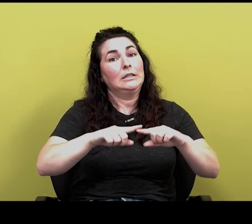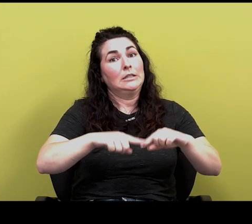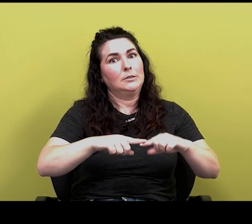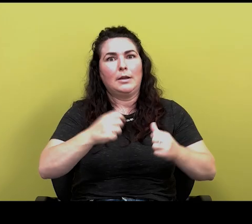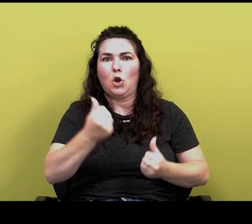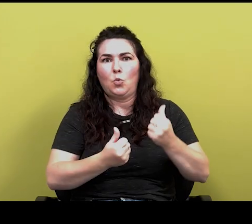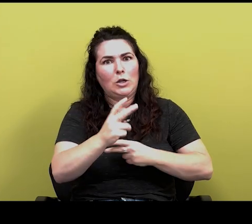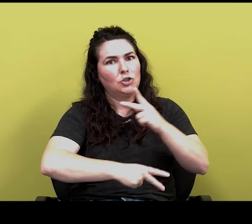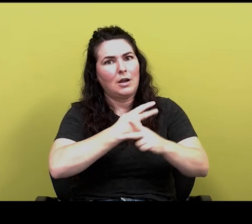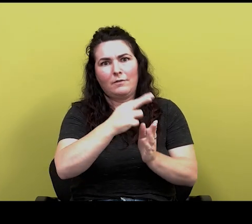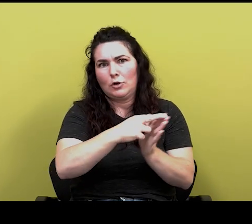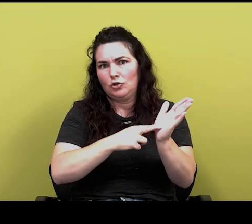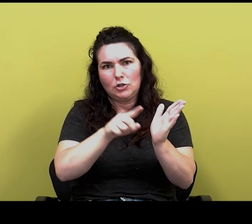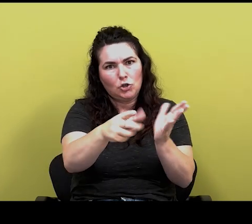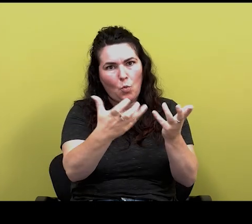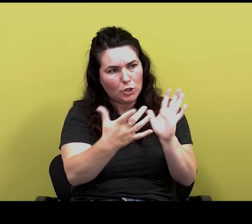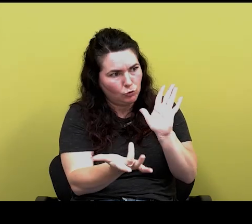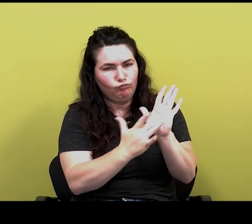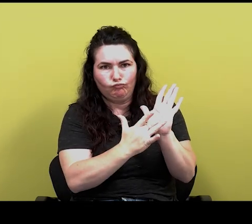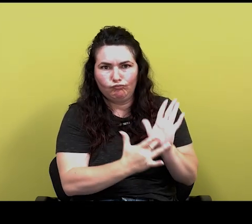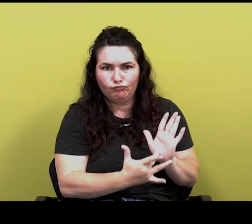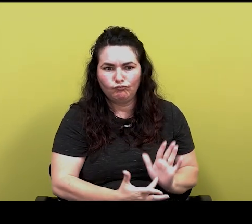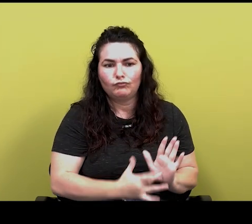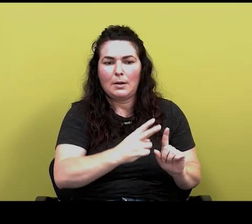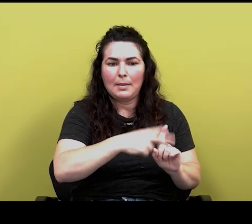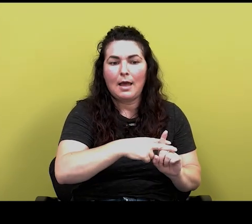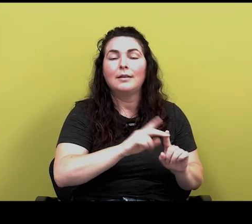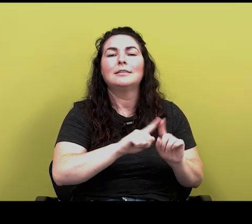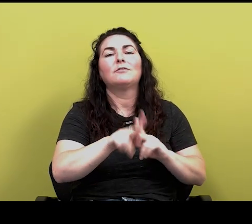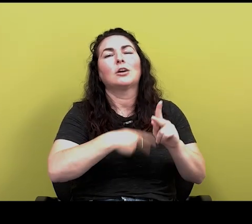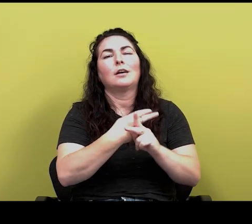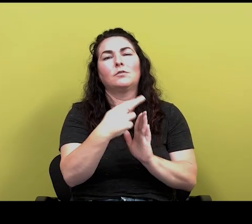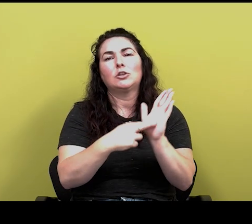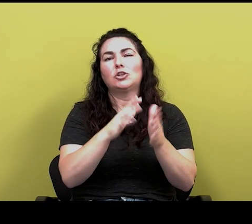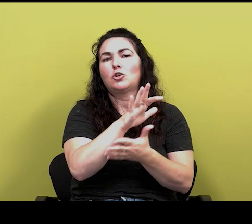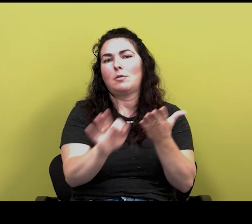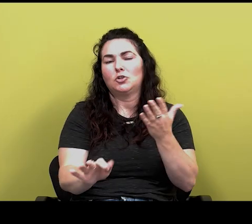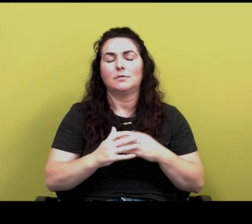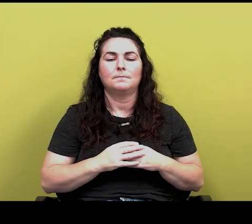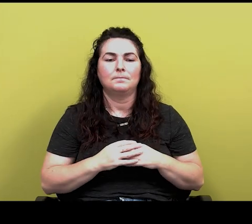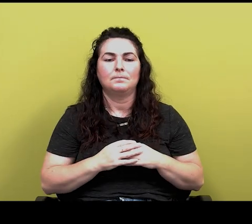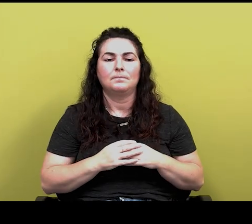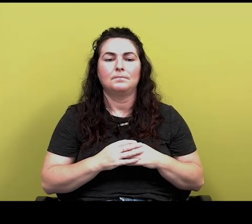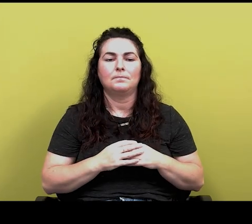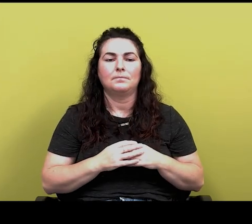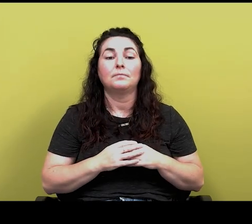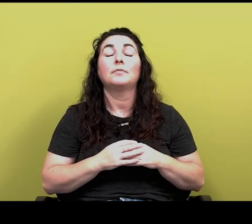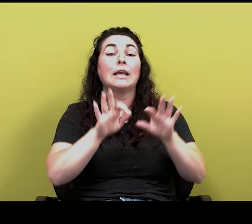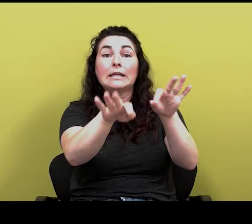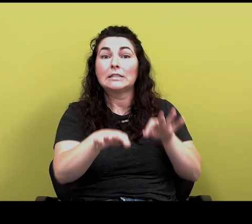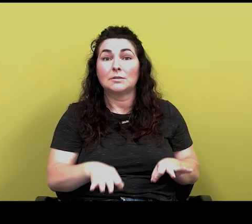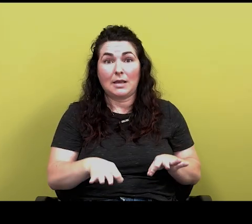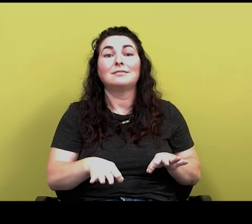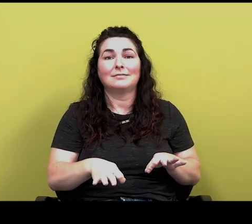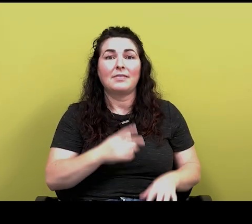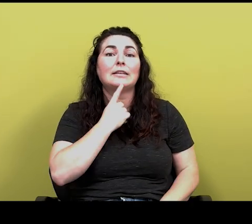Depending on which registration a student is seeking, there may be some additional types of registration options that can be chosen from. On this screen, it is